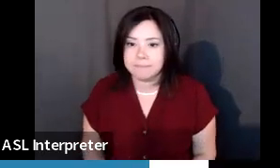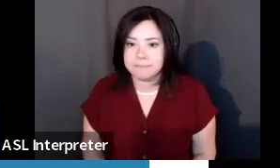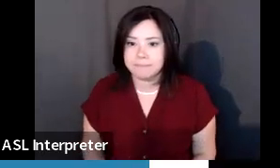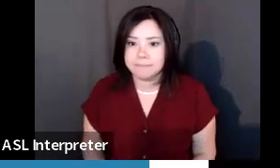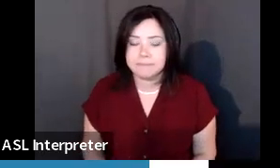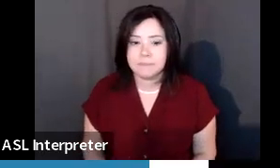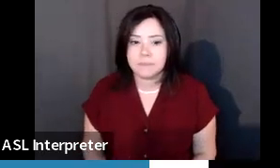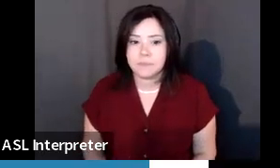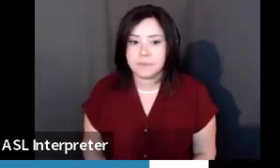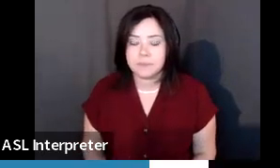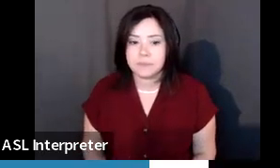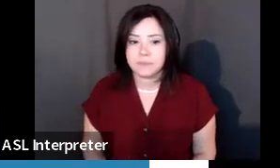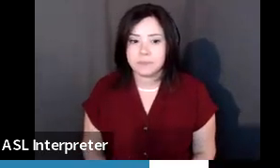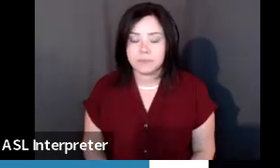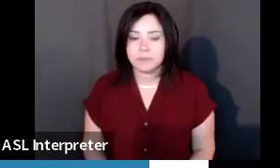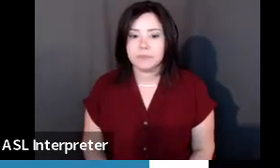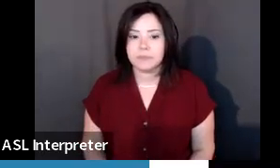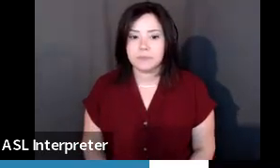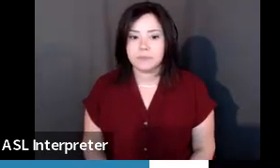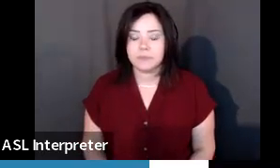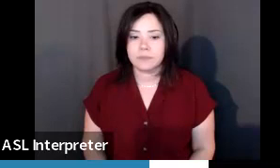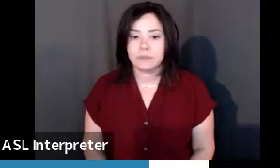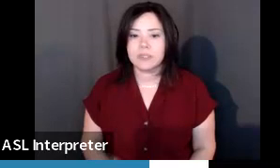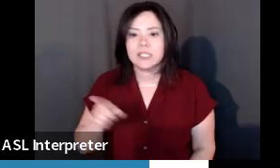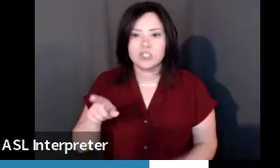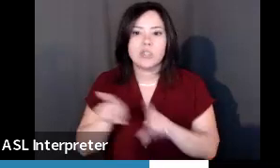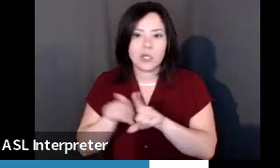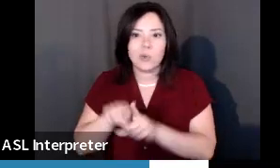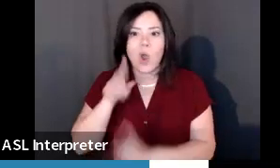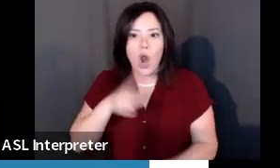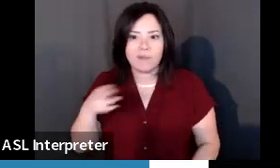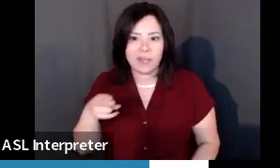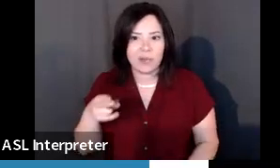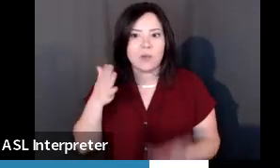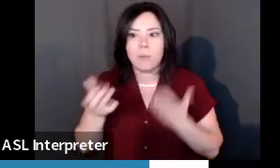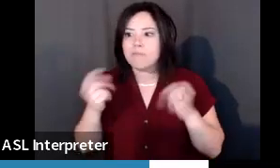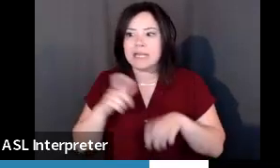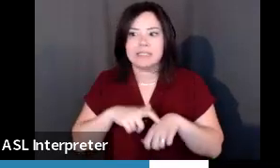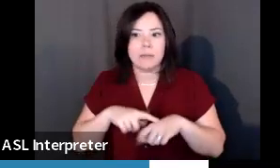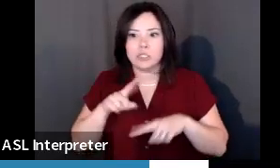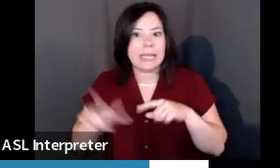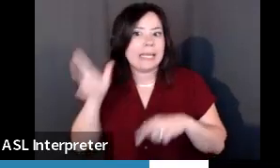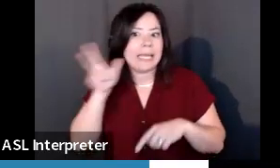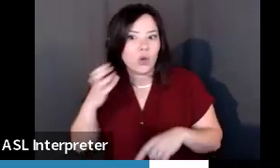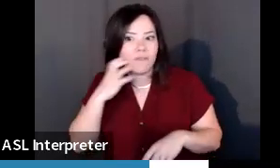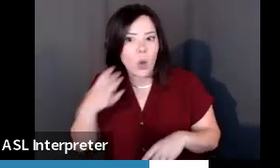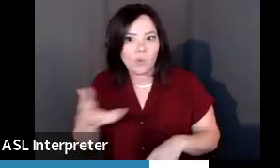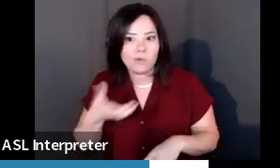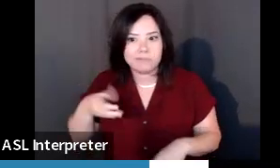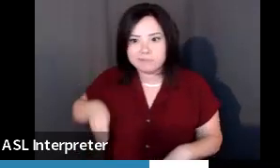And so she's not, and she's also hard of hearing. So she may not just hear her phone if she doesn't have it with her.